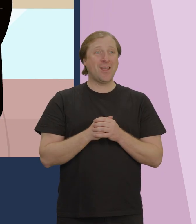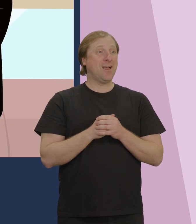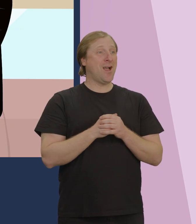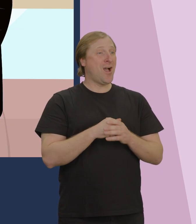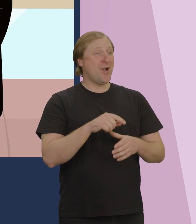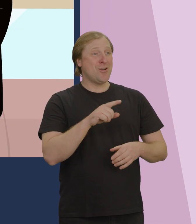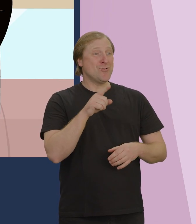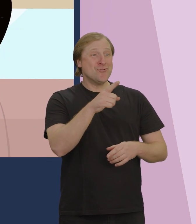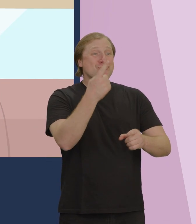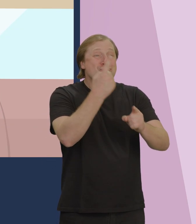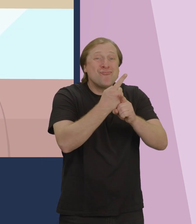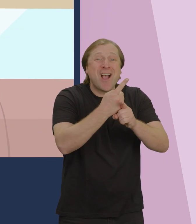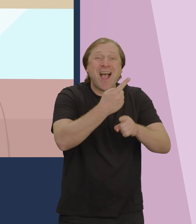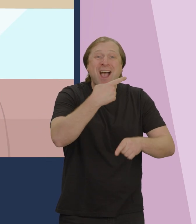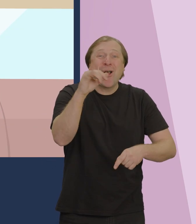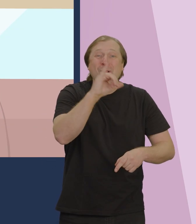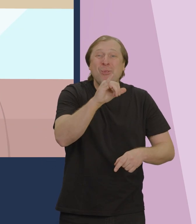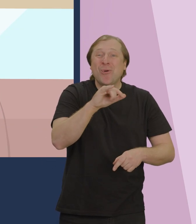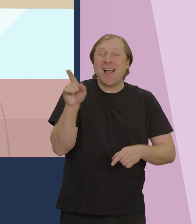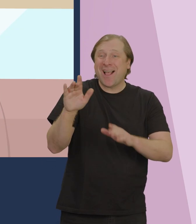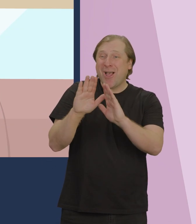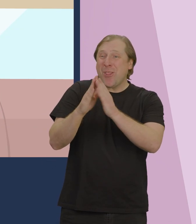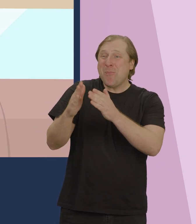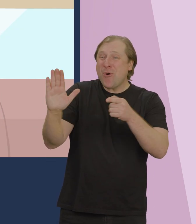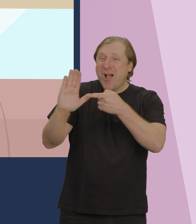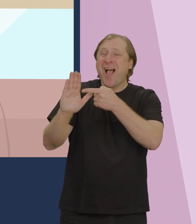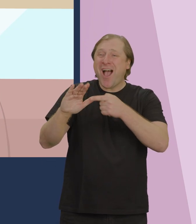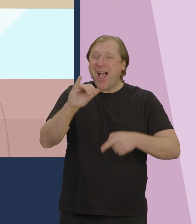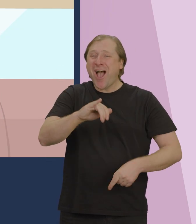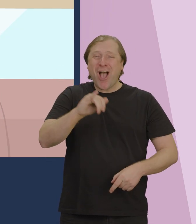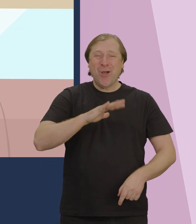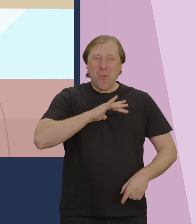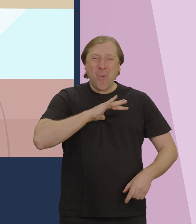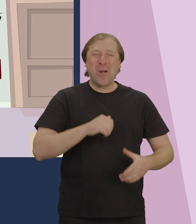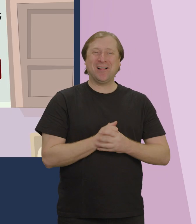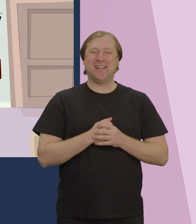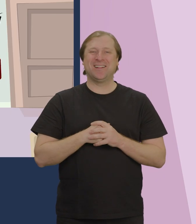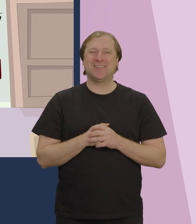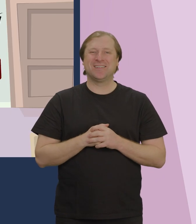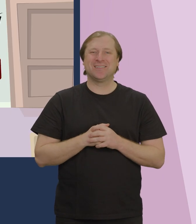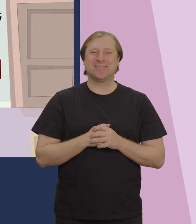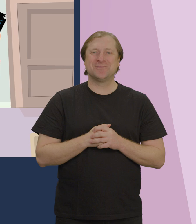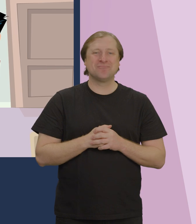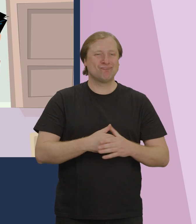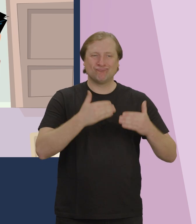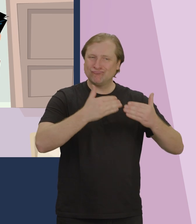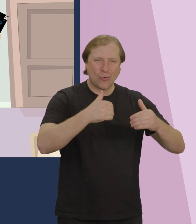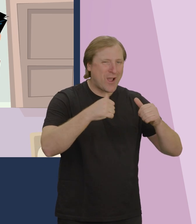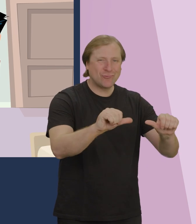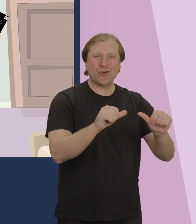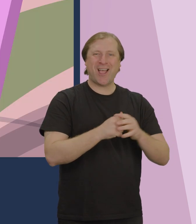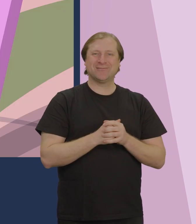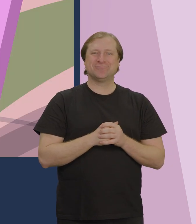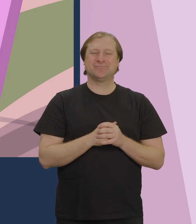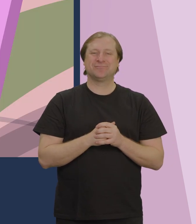You're right. It does look like Claire's electronic enigma box. Very cool. Let's give it a whirl.